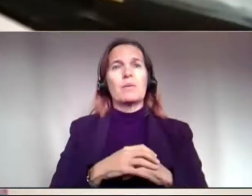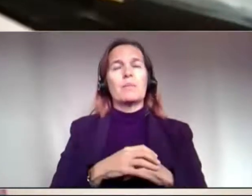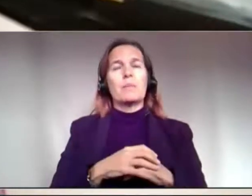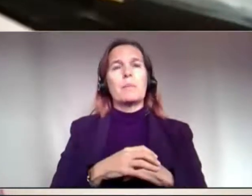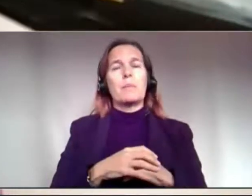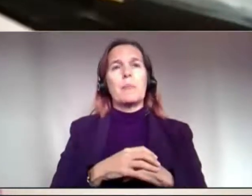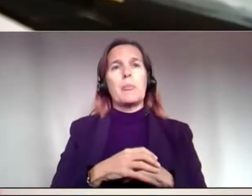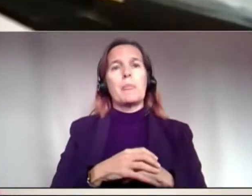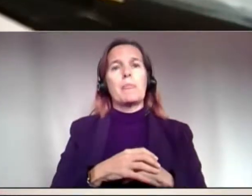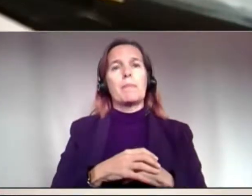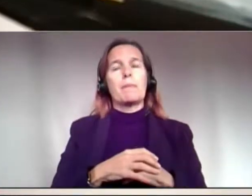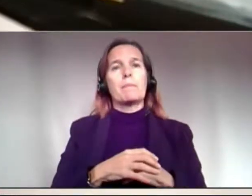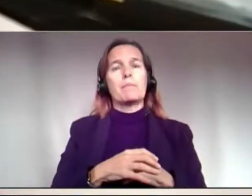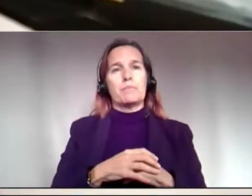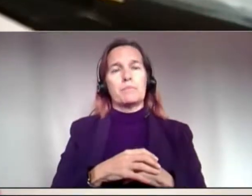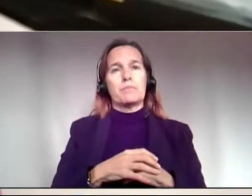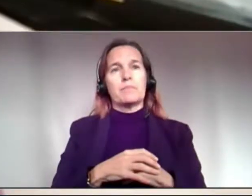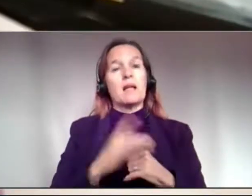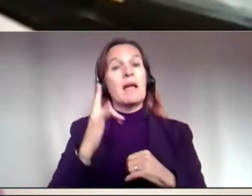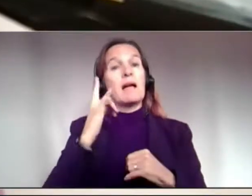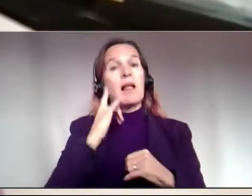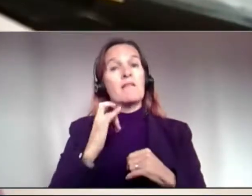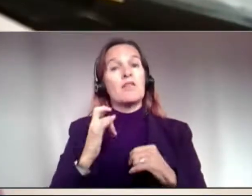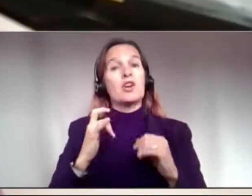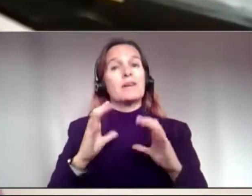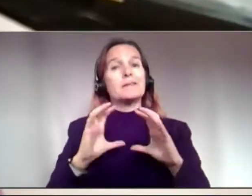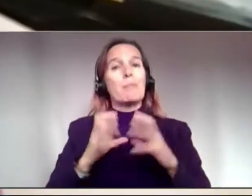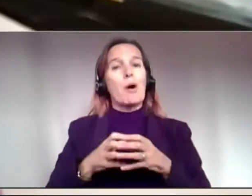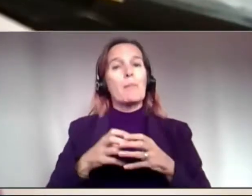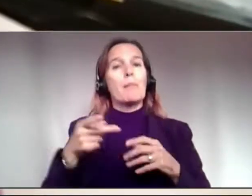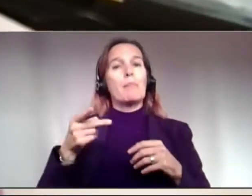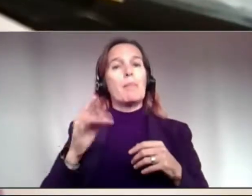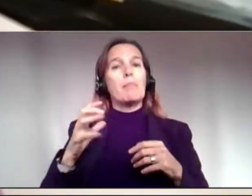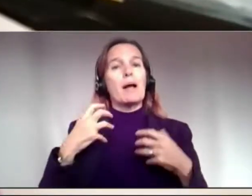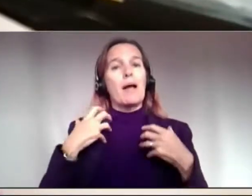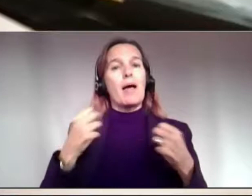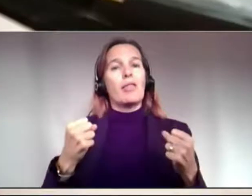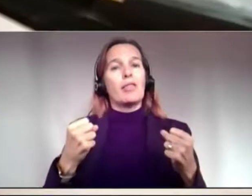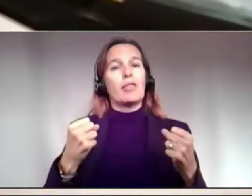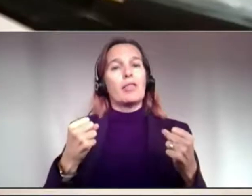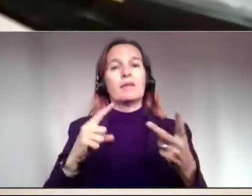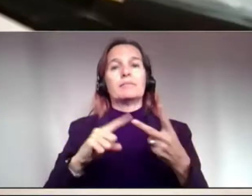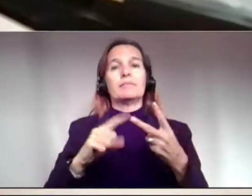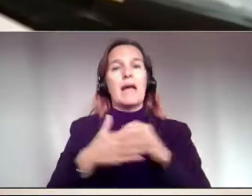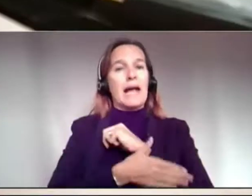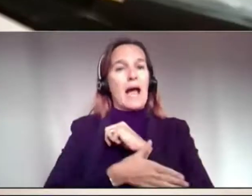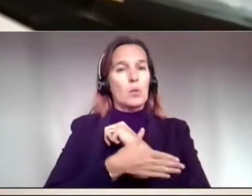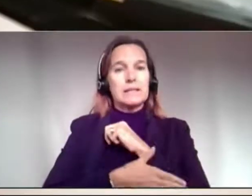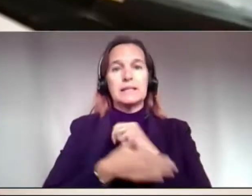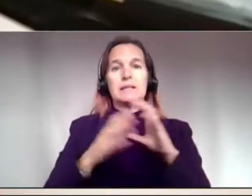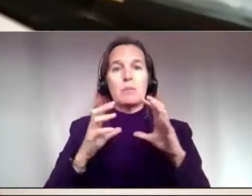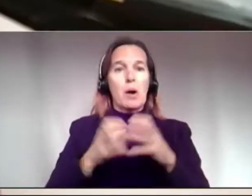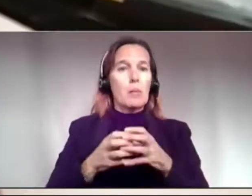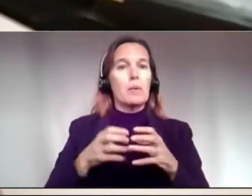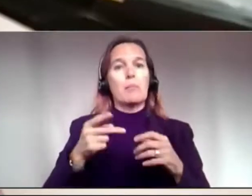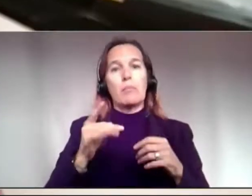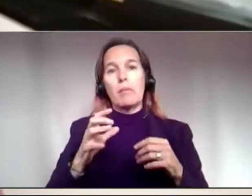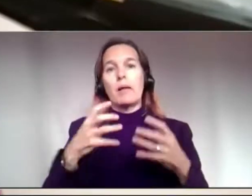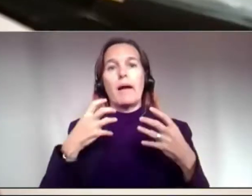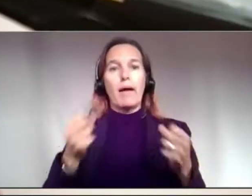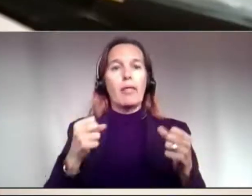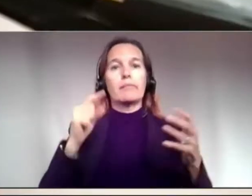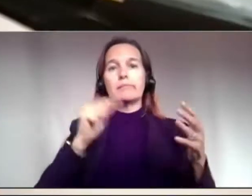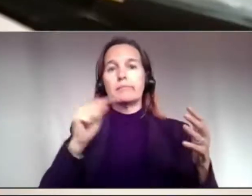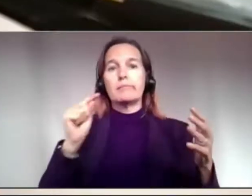Department of Public Health, and the county's Department of Public Health, and all throughout the state, what